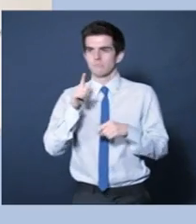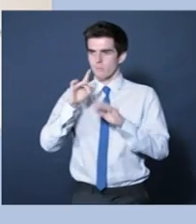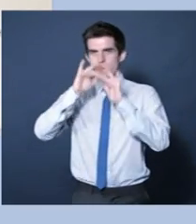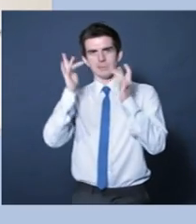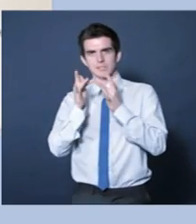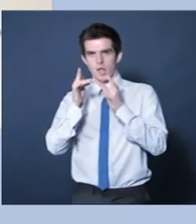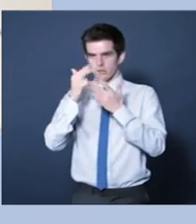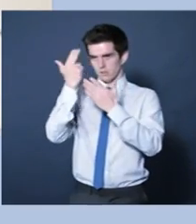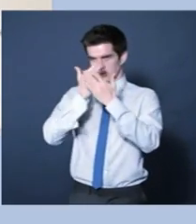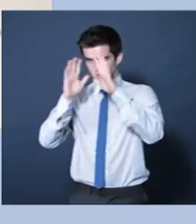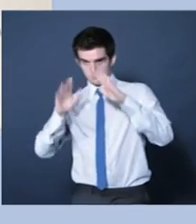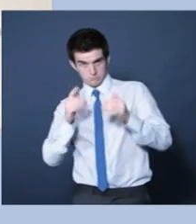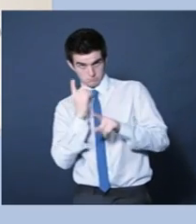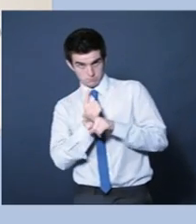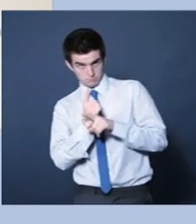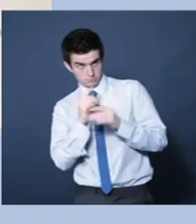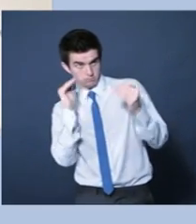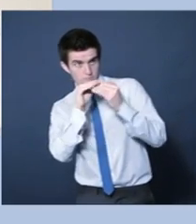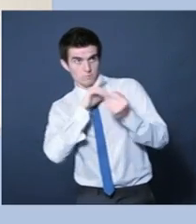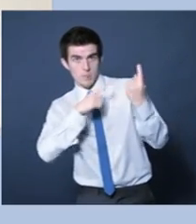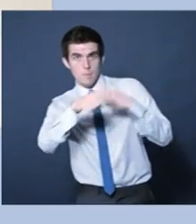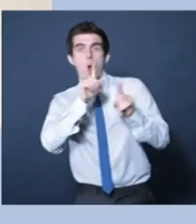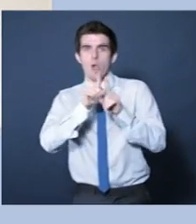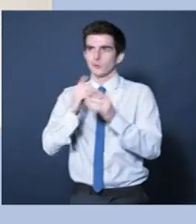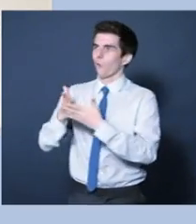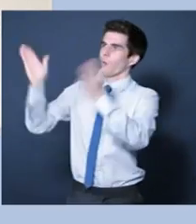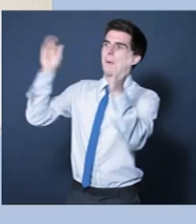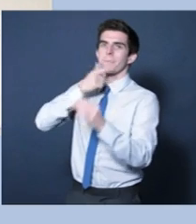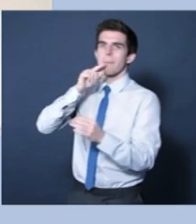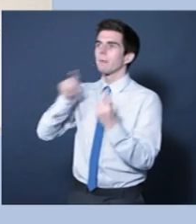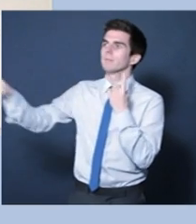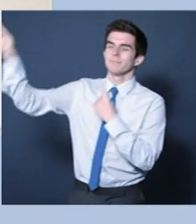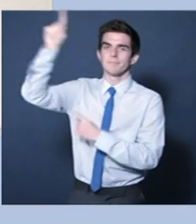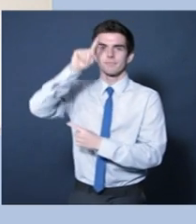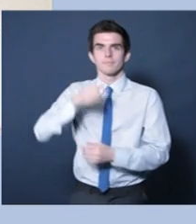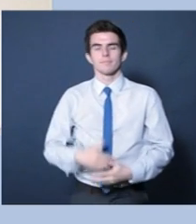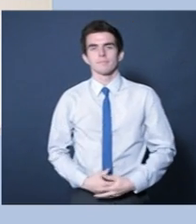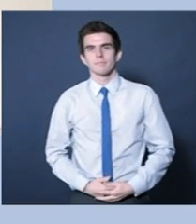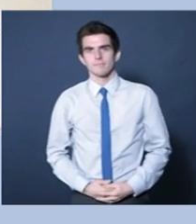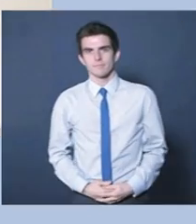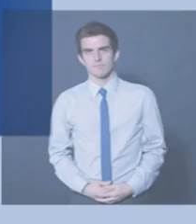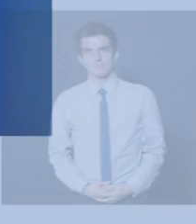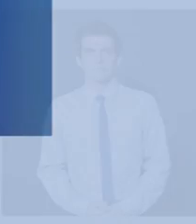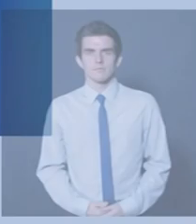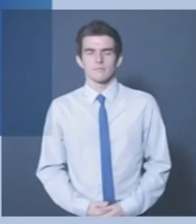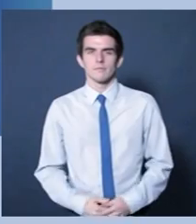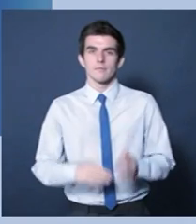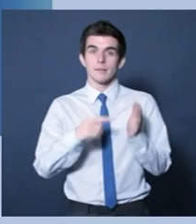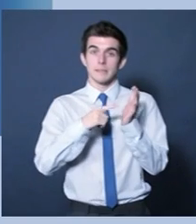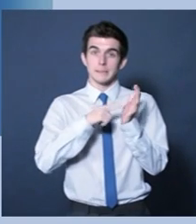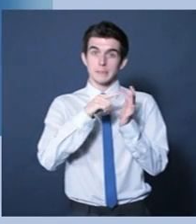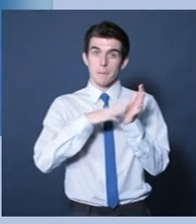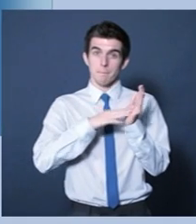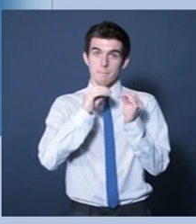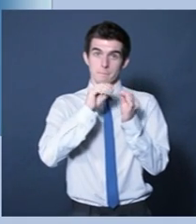to accessibility. What do they need? How do we create a product that will work for them as well as everyone else? Tim Berners-Lee, who